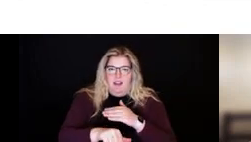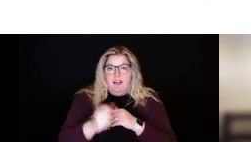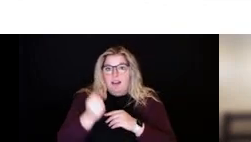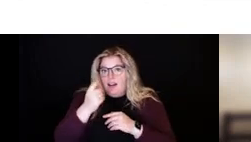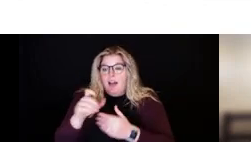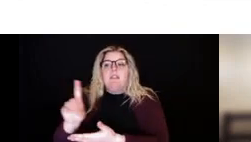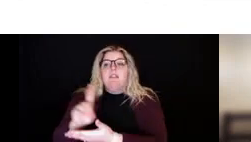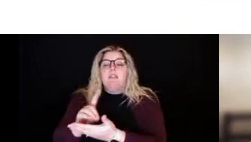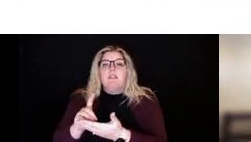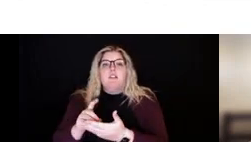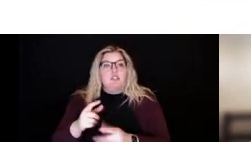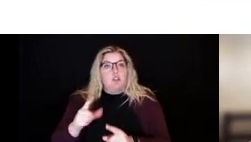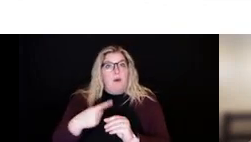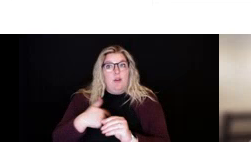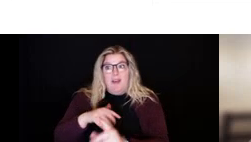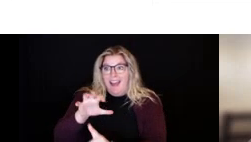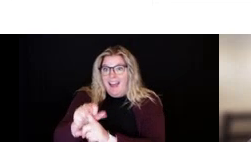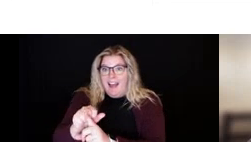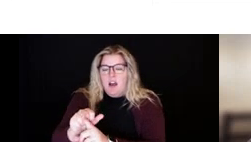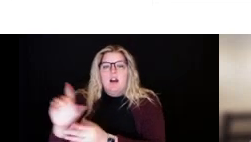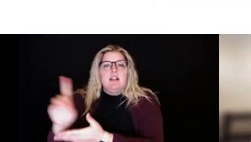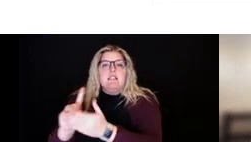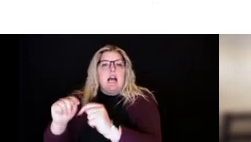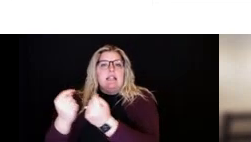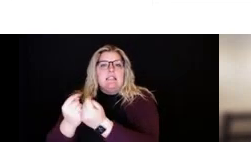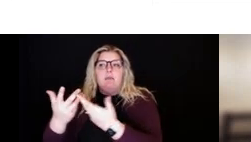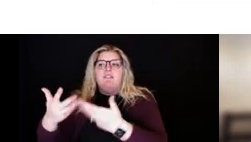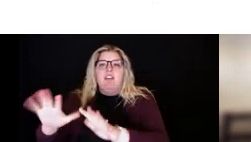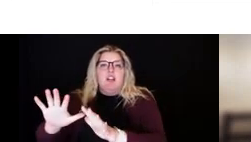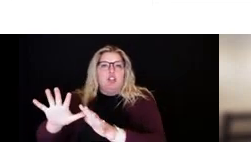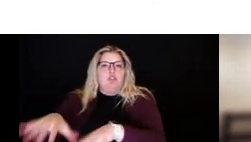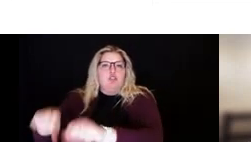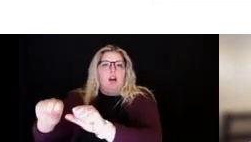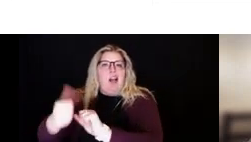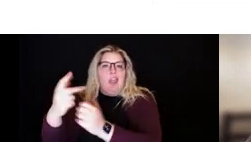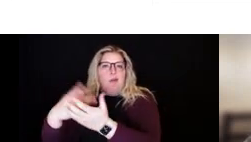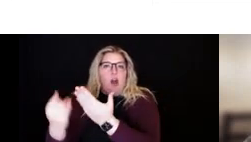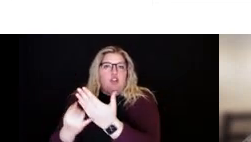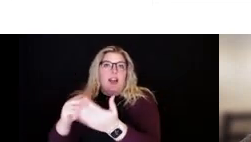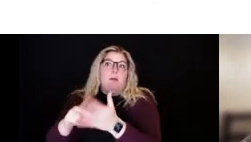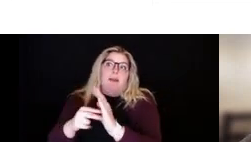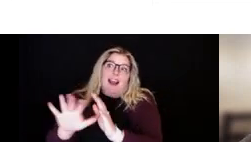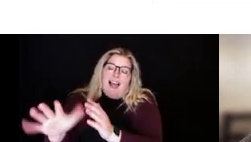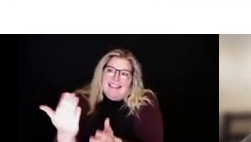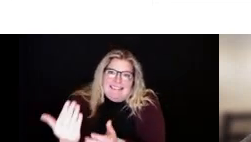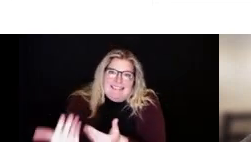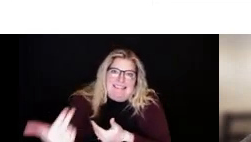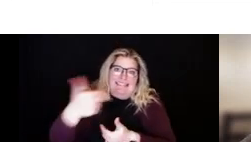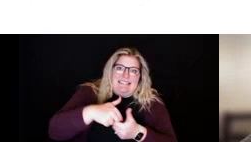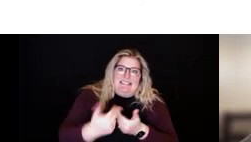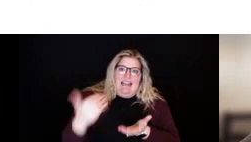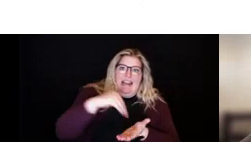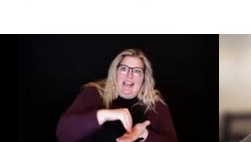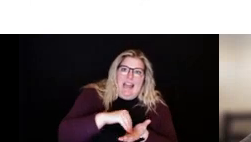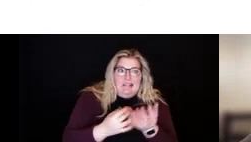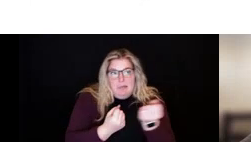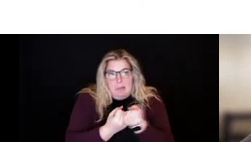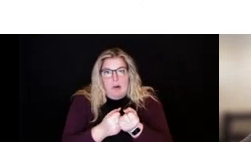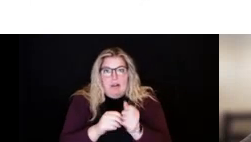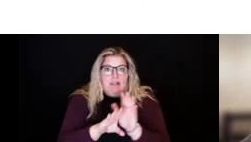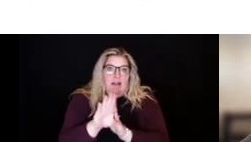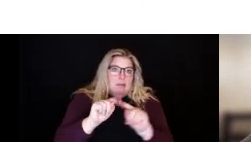on from the project at this point. They had to be brought back on to support the development team in thinking through what the